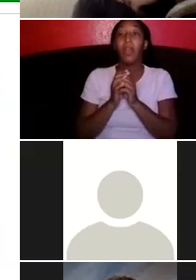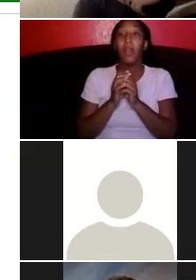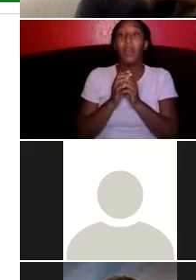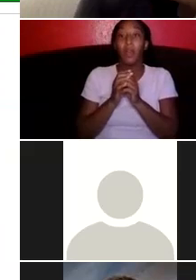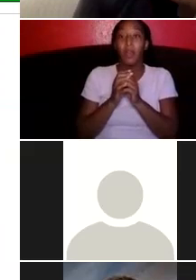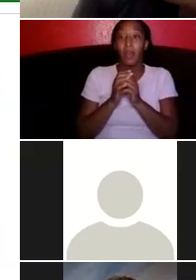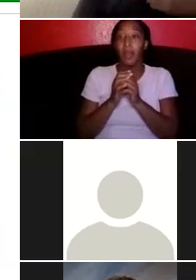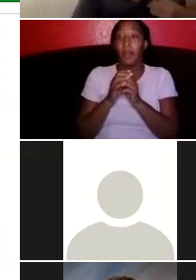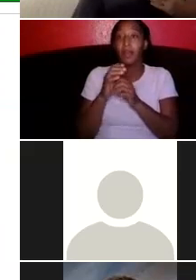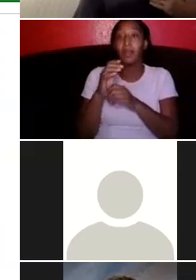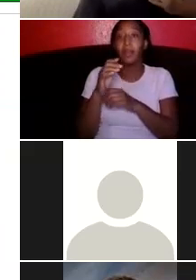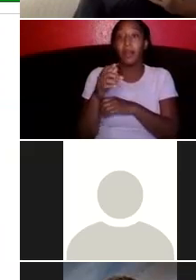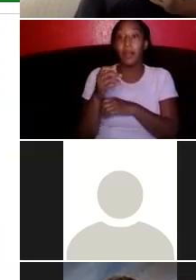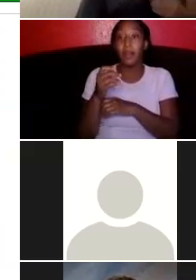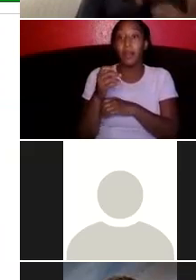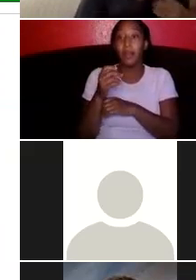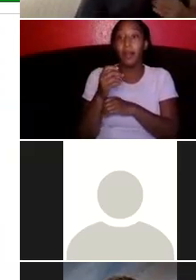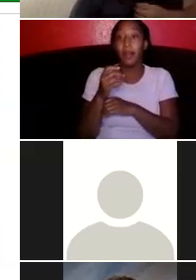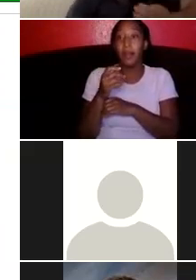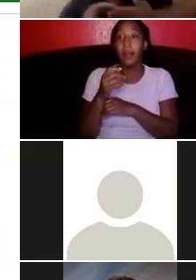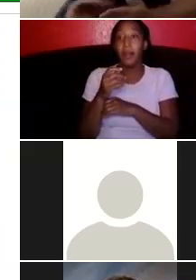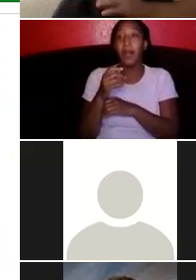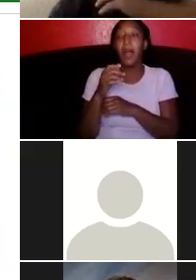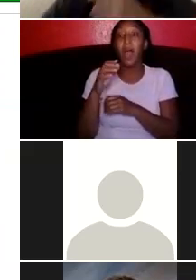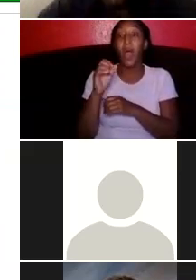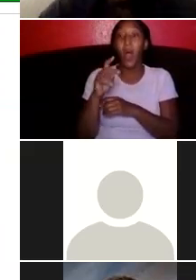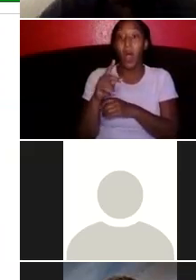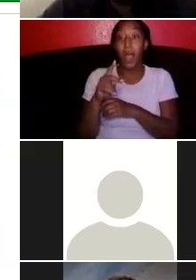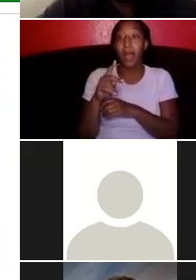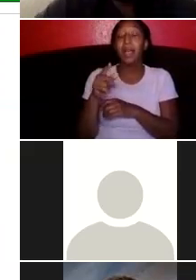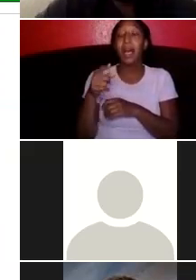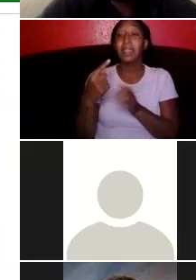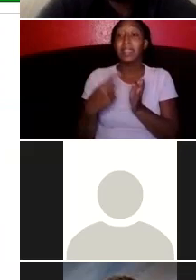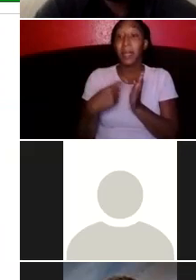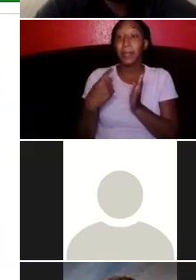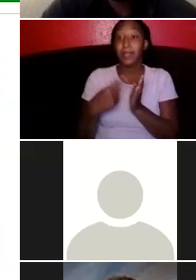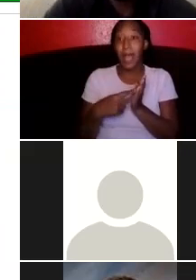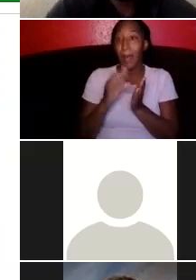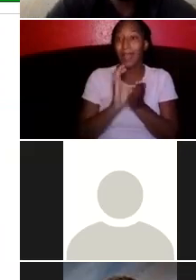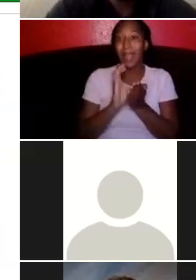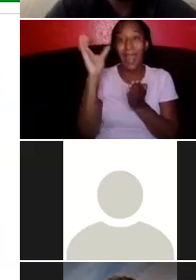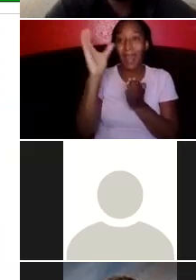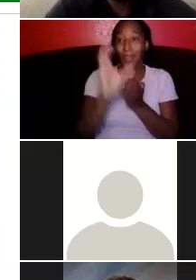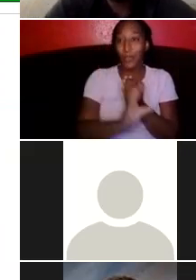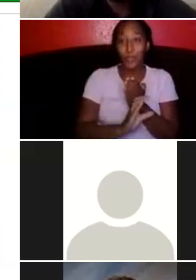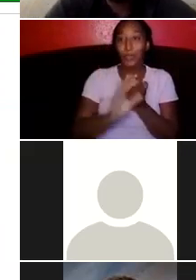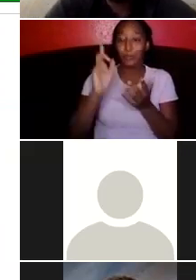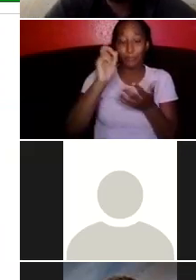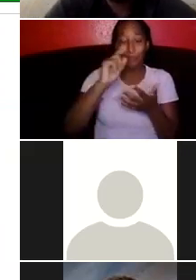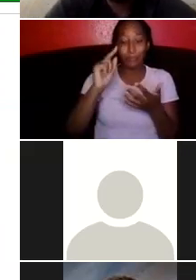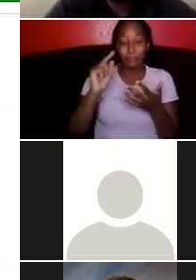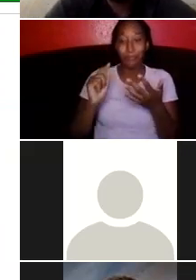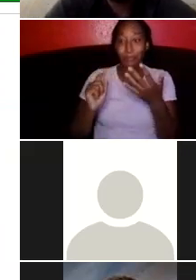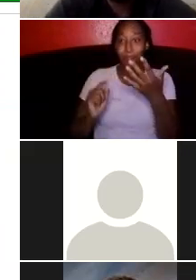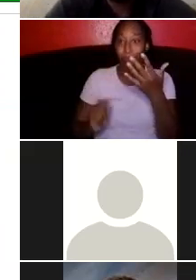I can't cover everything on Newton's law. So I just leave it out of the midterm, and I will pick up that with that